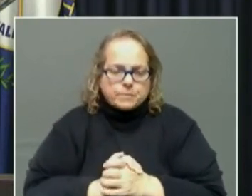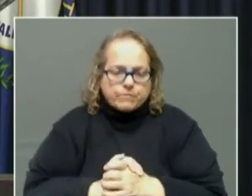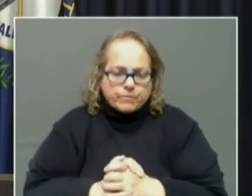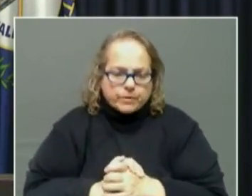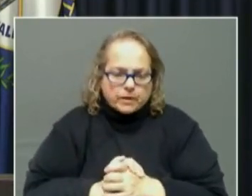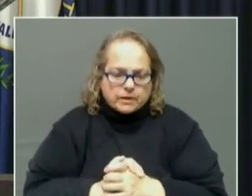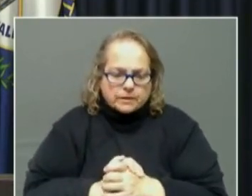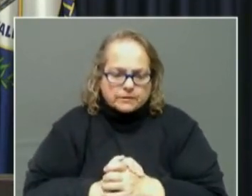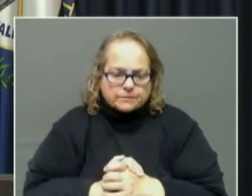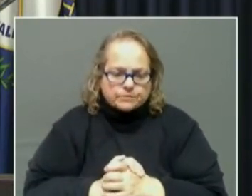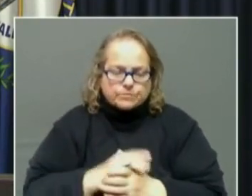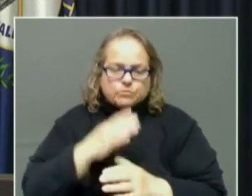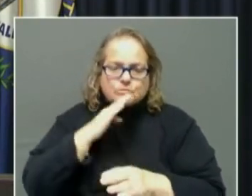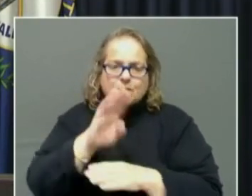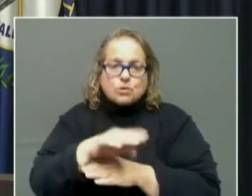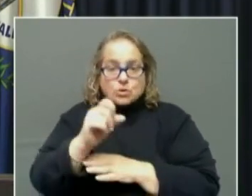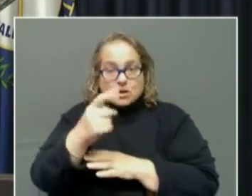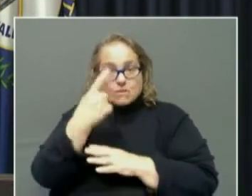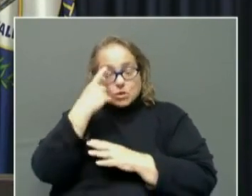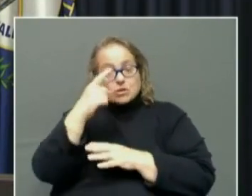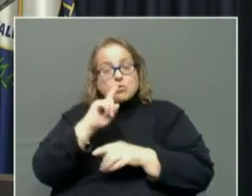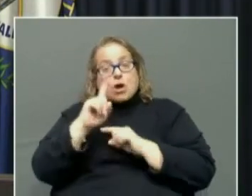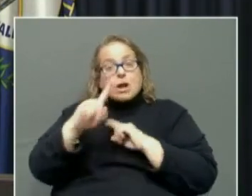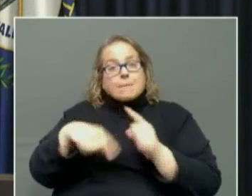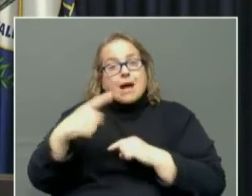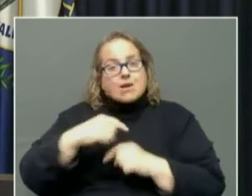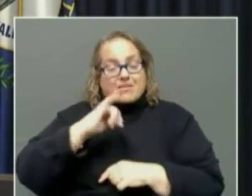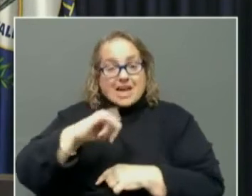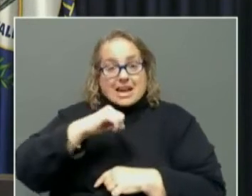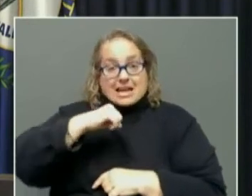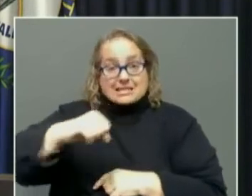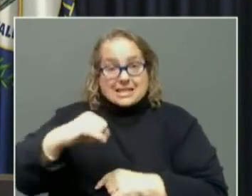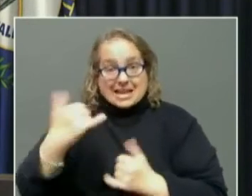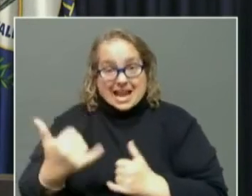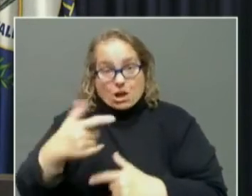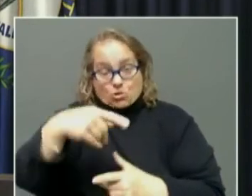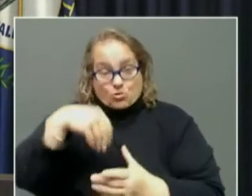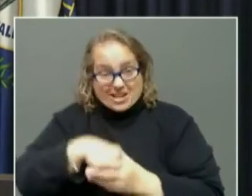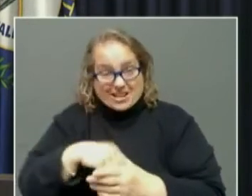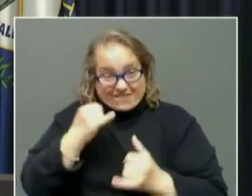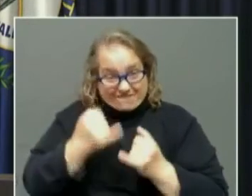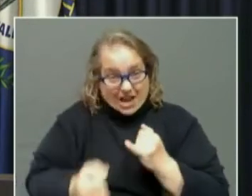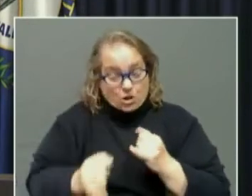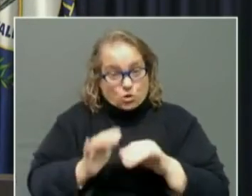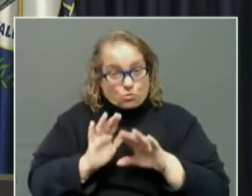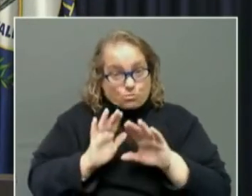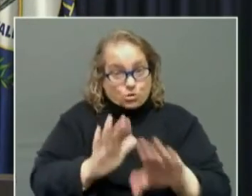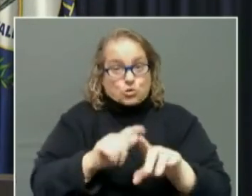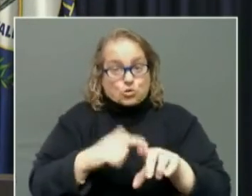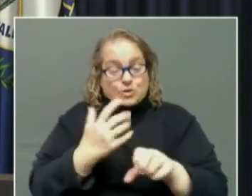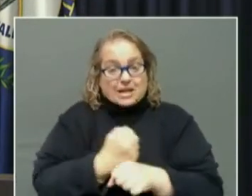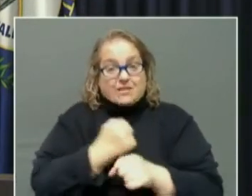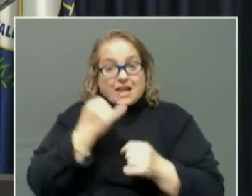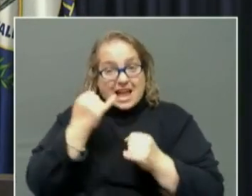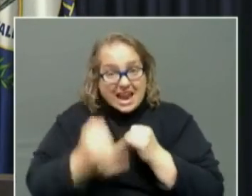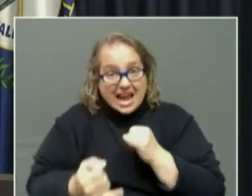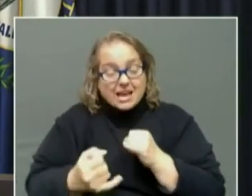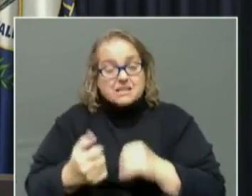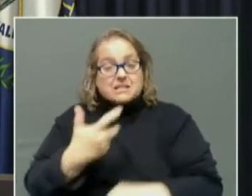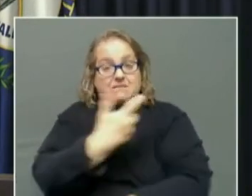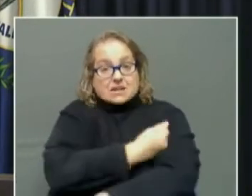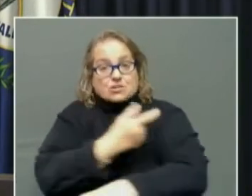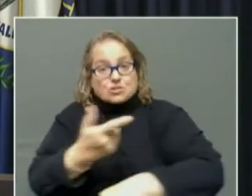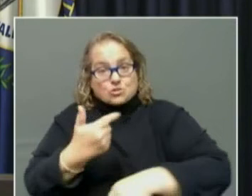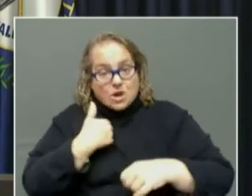Good afternoon, Governor. Talking about the hesitancy, now that you're in this final push to get the last vaccinated, you have a surplus of